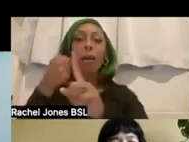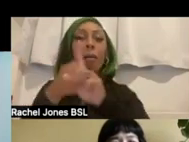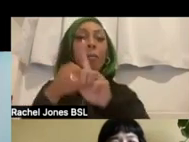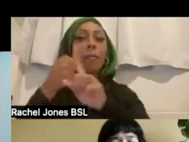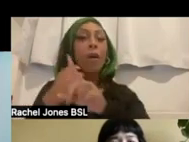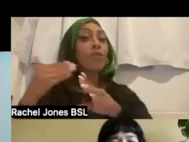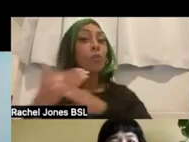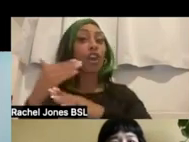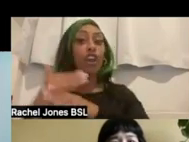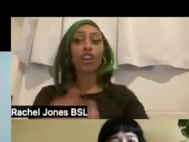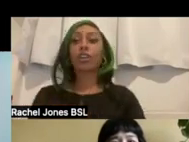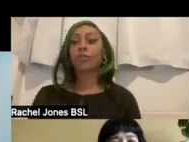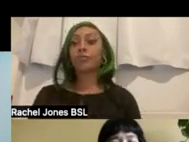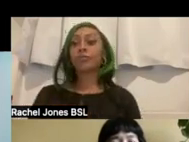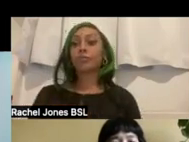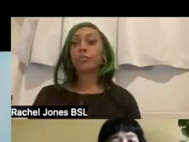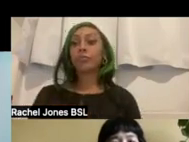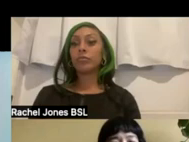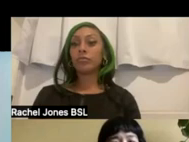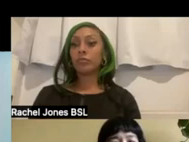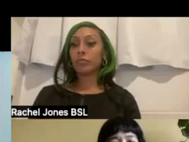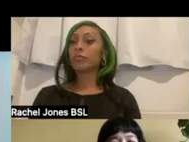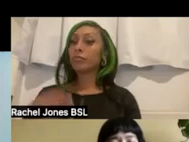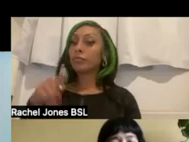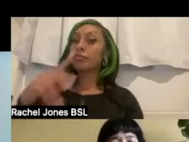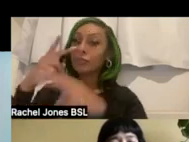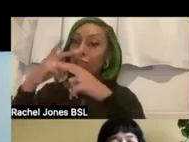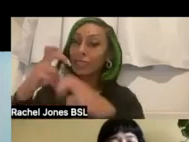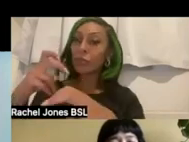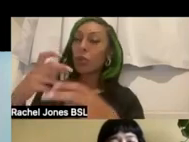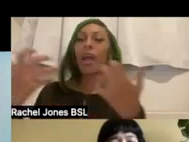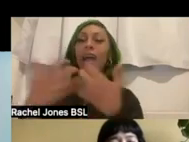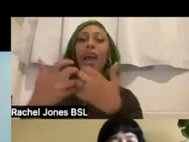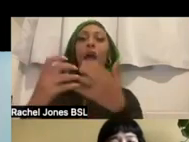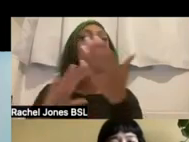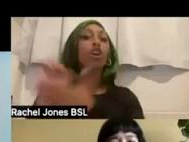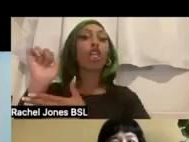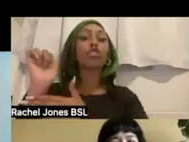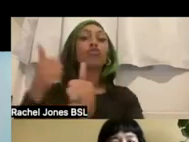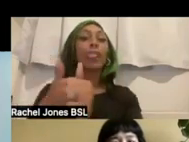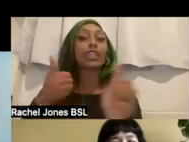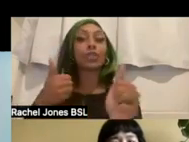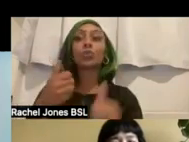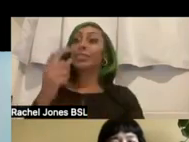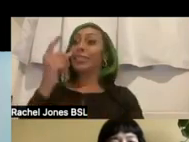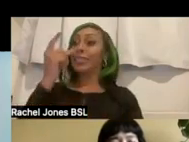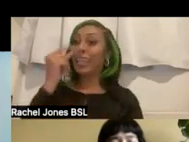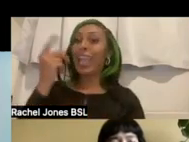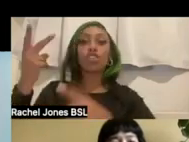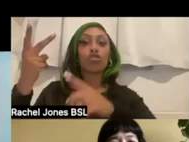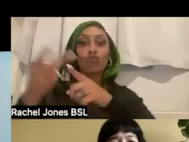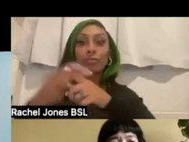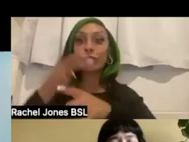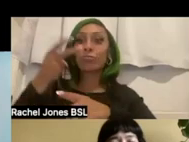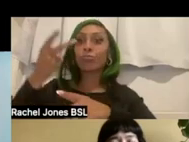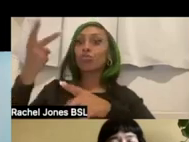explored how cultural institutions can reproduce or mitigate ethnic inequality.